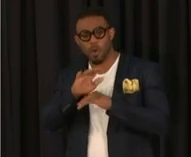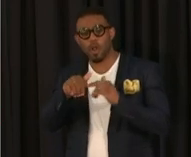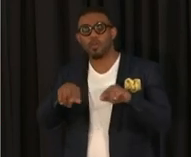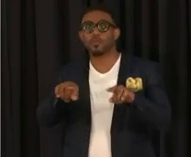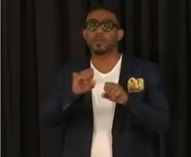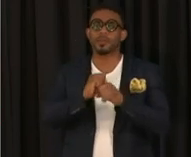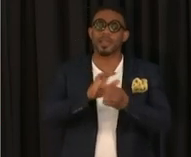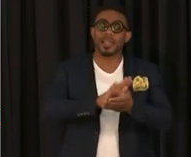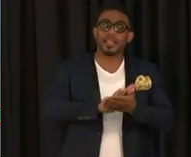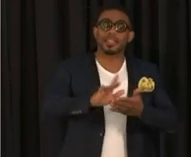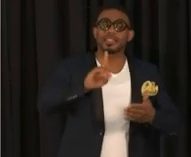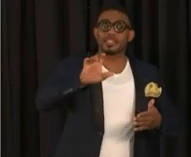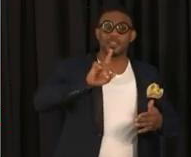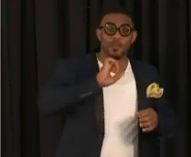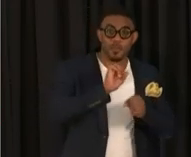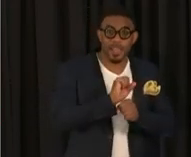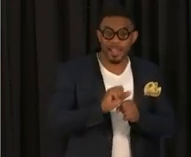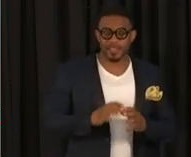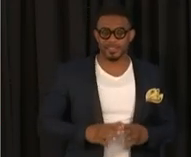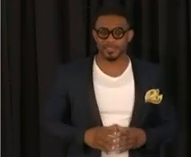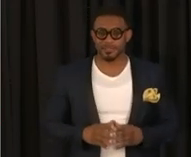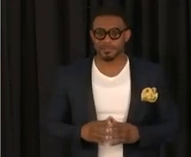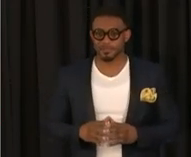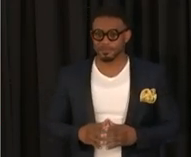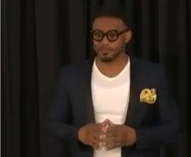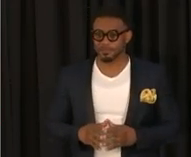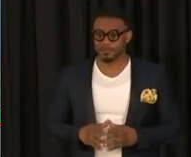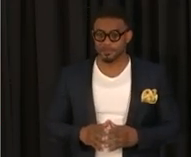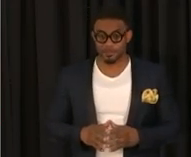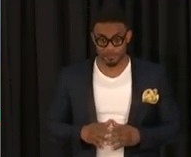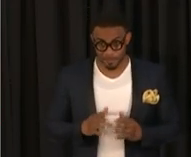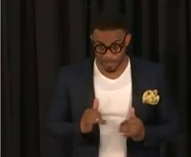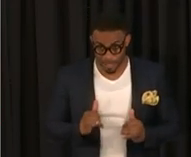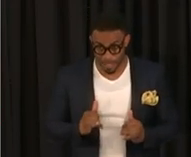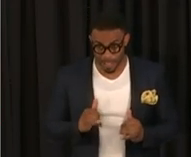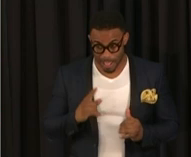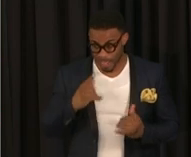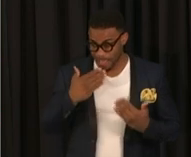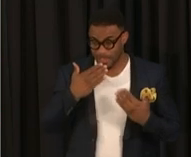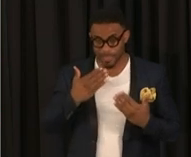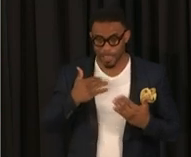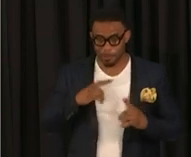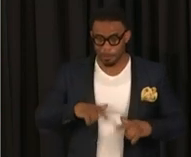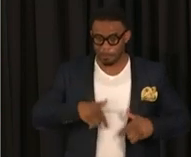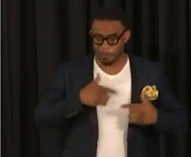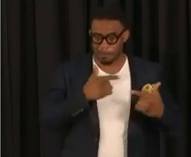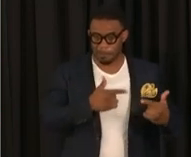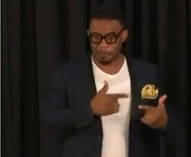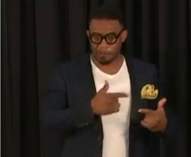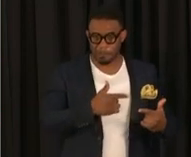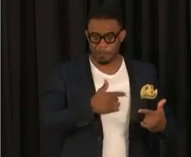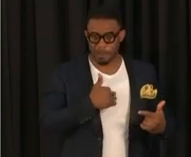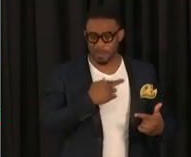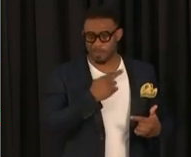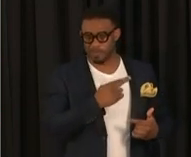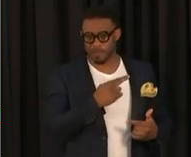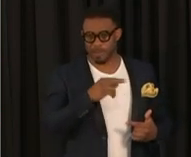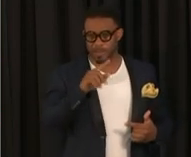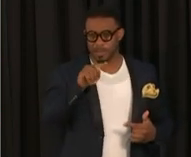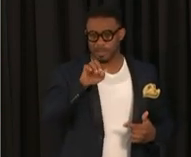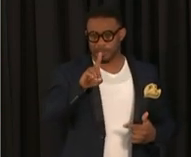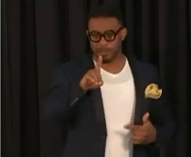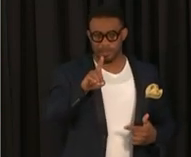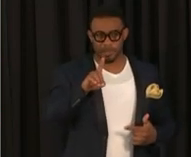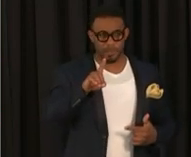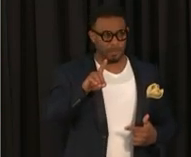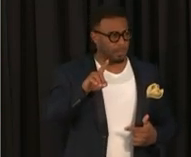you to make a clean DC a reality. And with that, thank you, and I want to turn over to my colleague